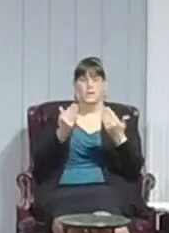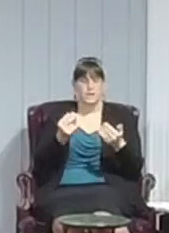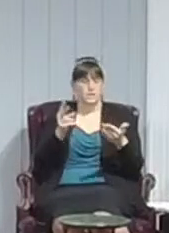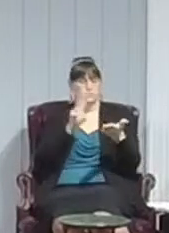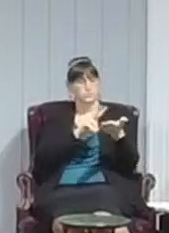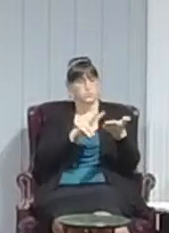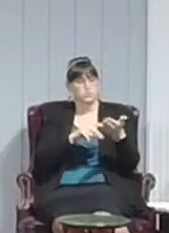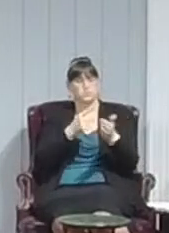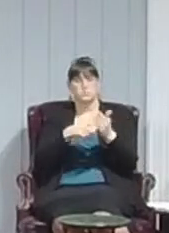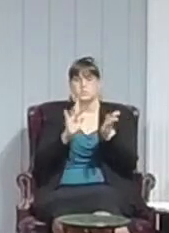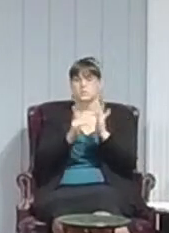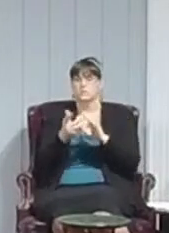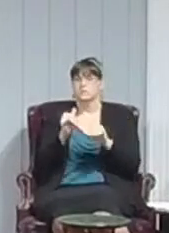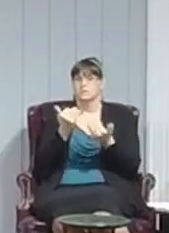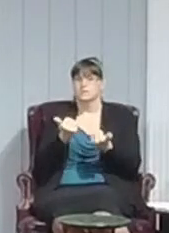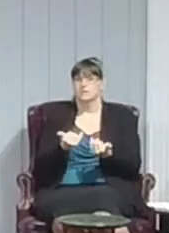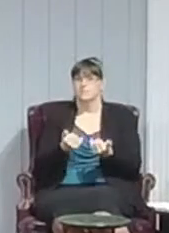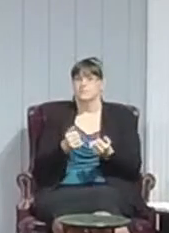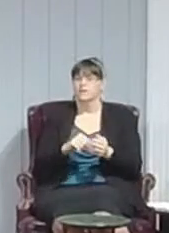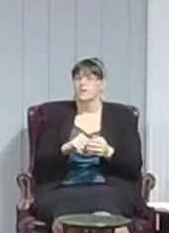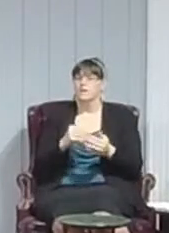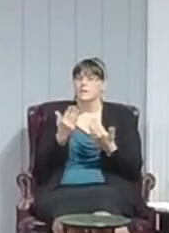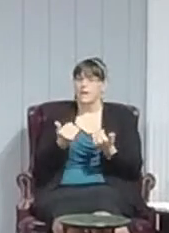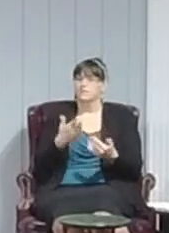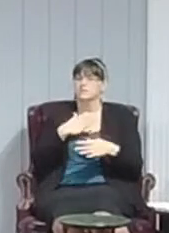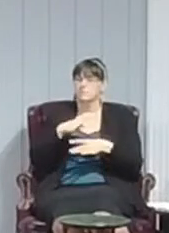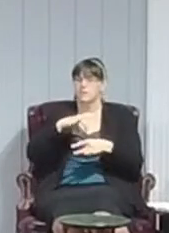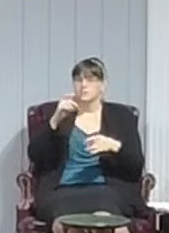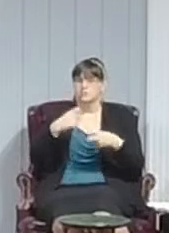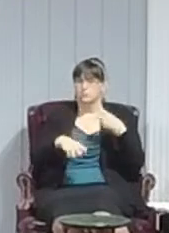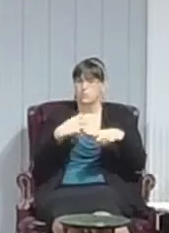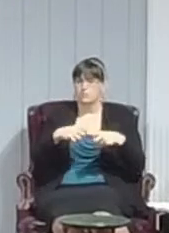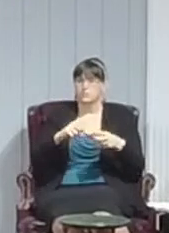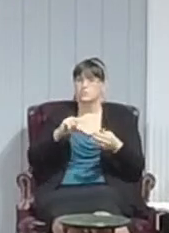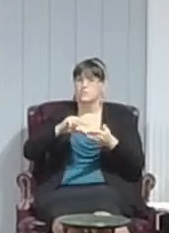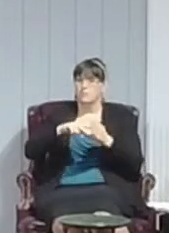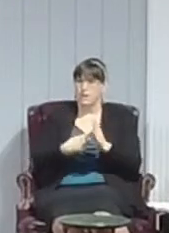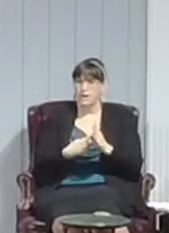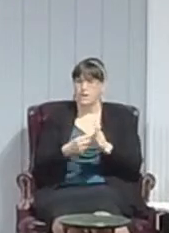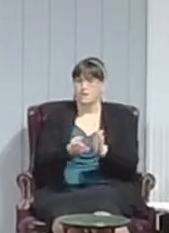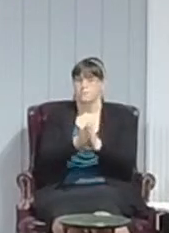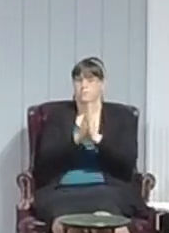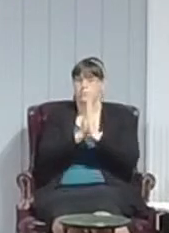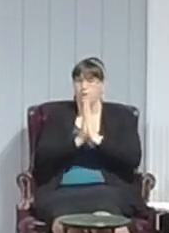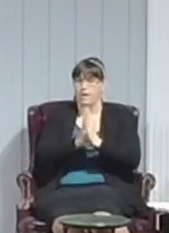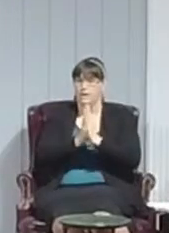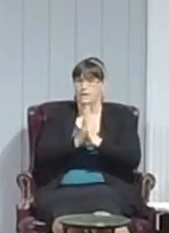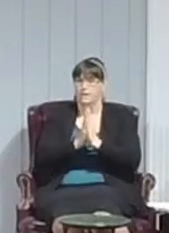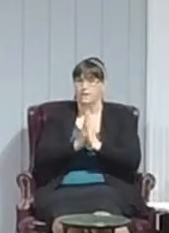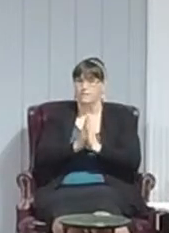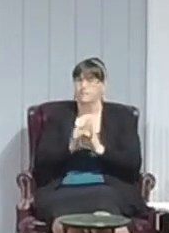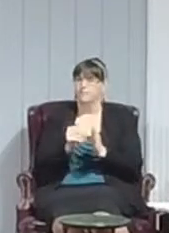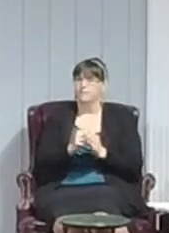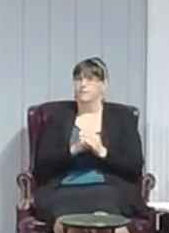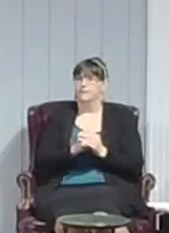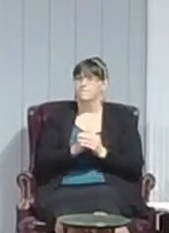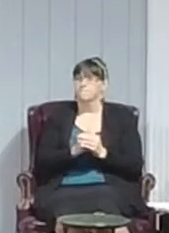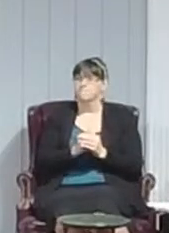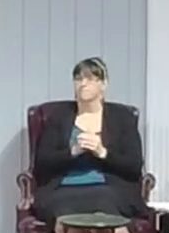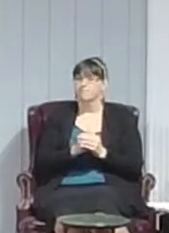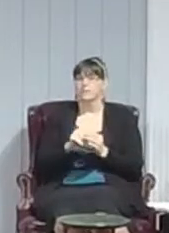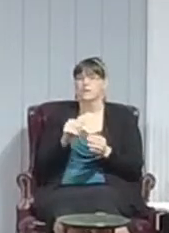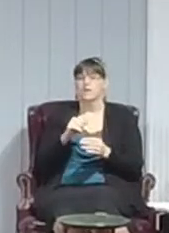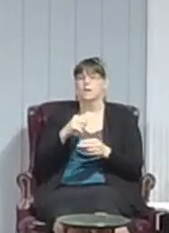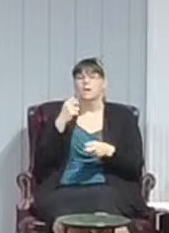soul troubled. And notice what Jesus did. Because his soul was troubled, he began to pray. He was praying. He was praying. You know,